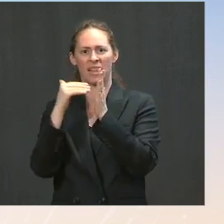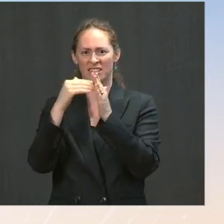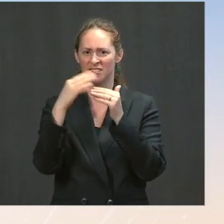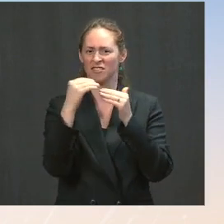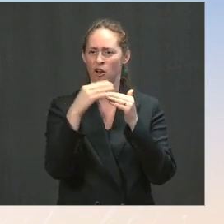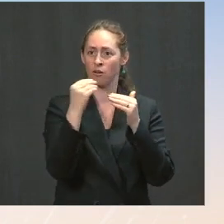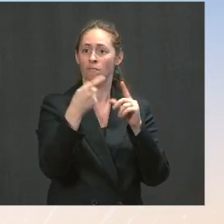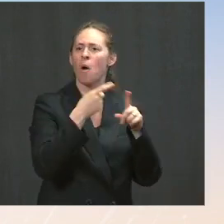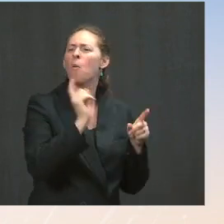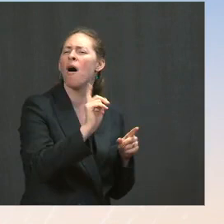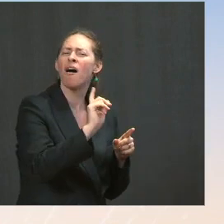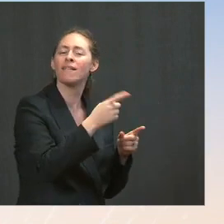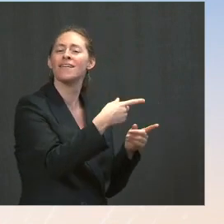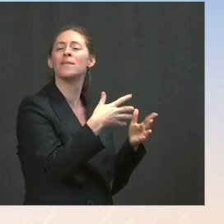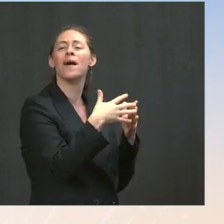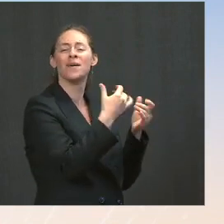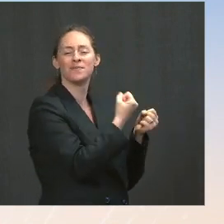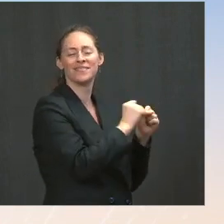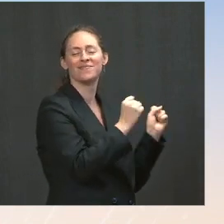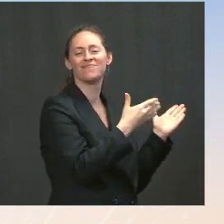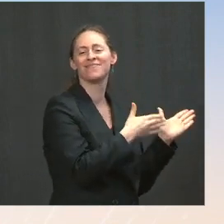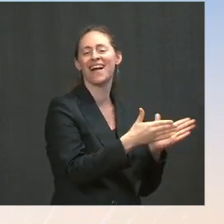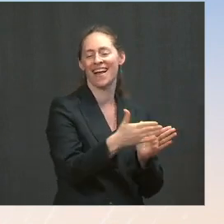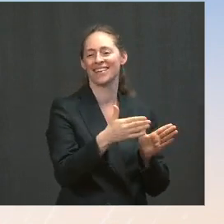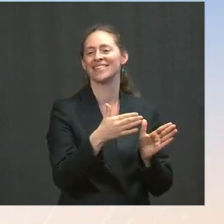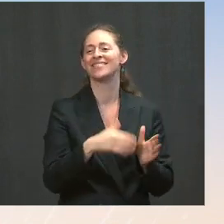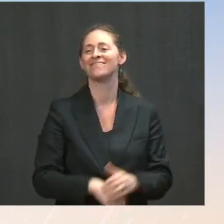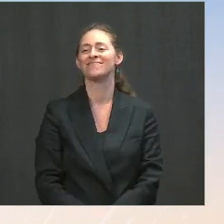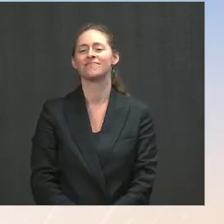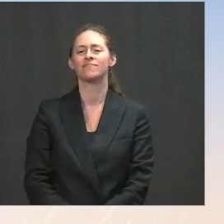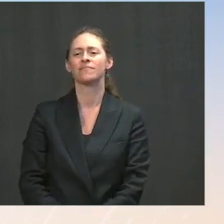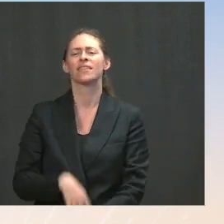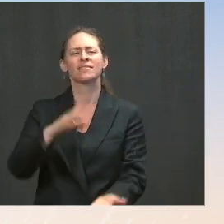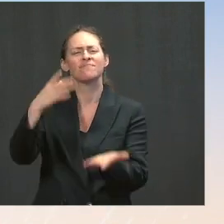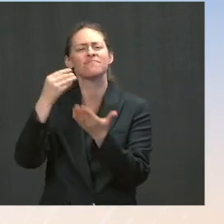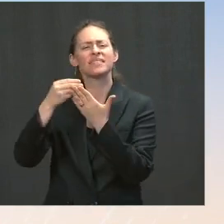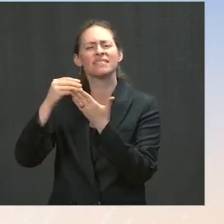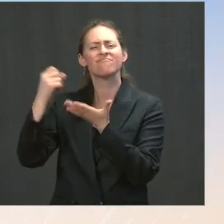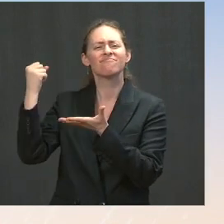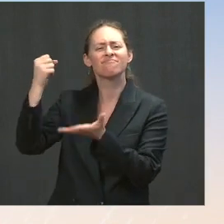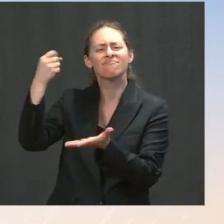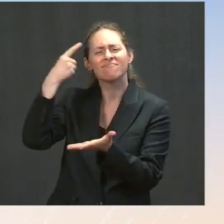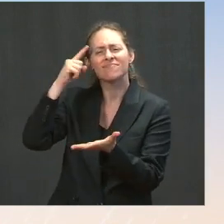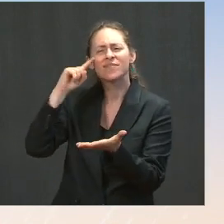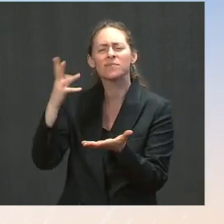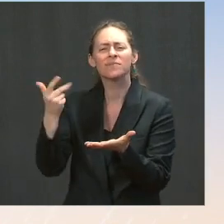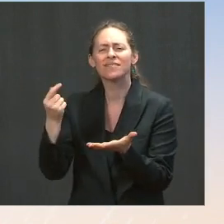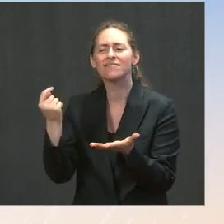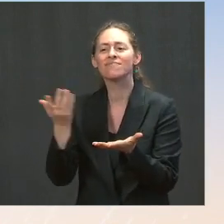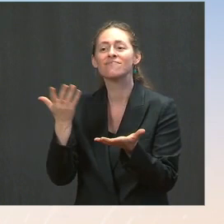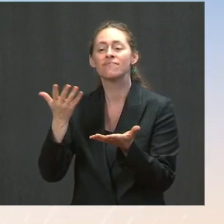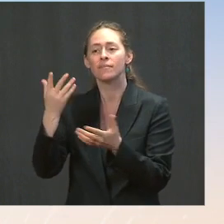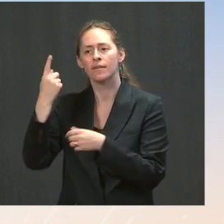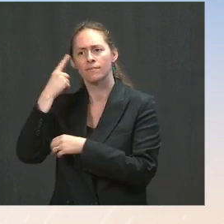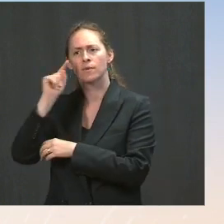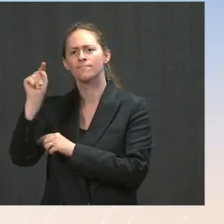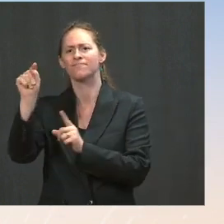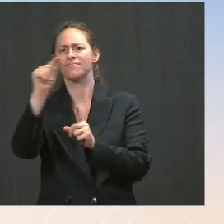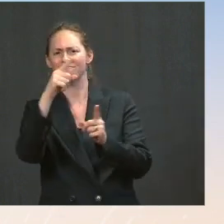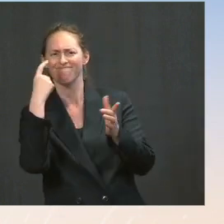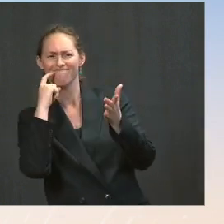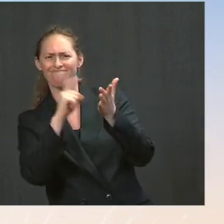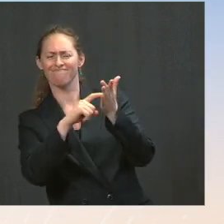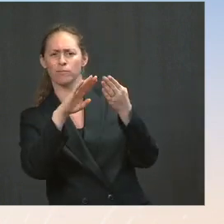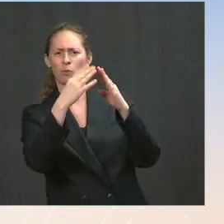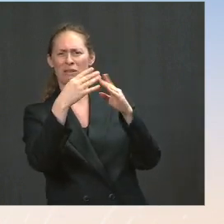trusted community-based efforts to increase vaccinations in underserved communities. This is the second round of funding for community-based